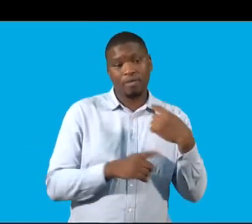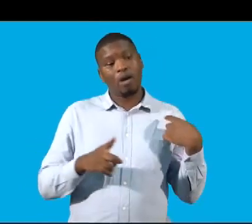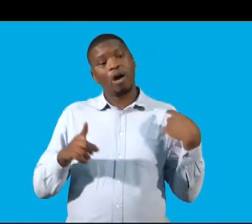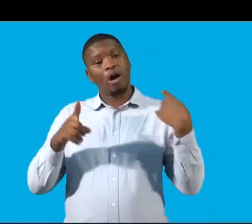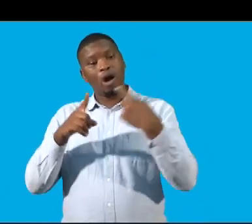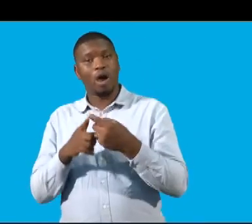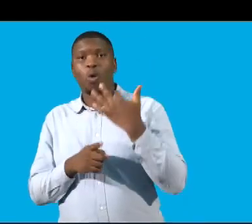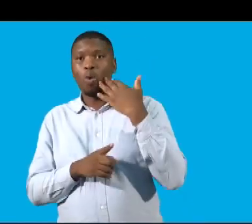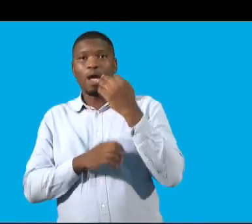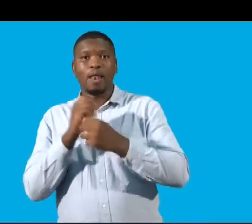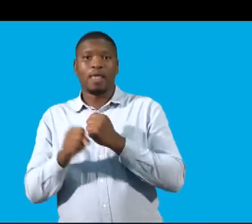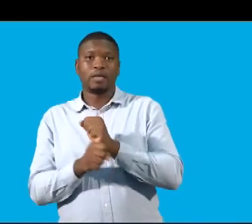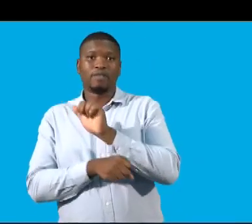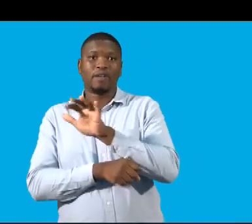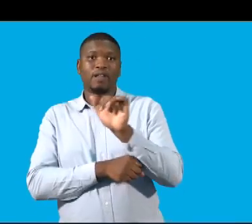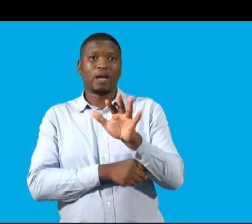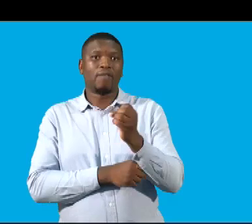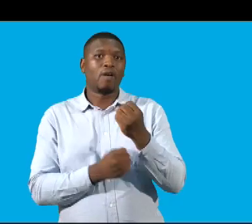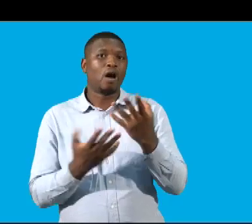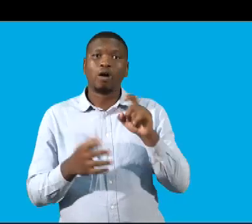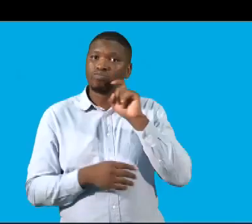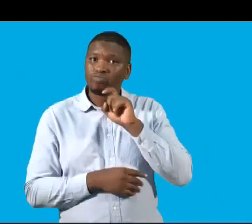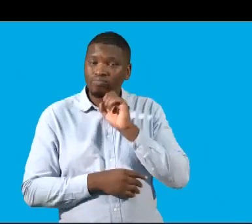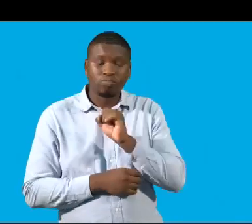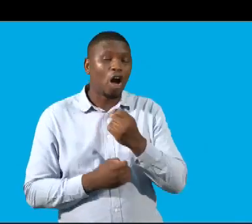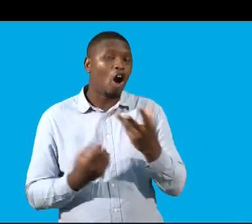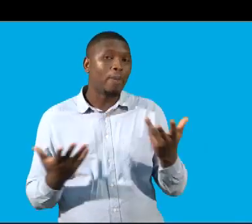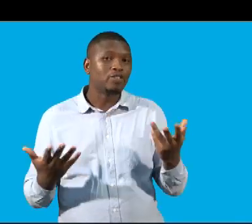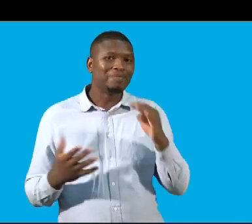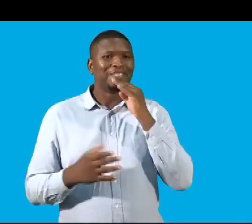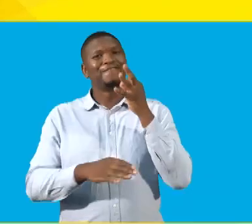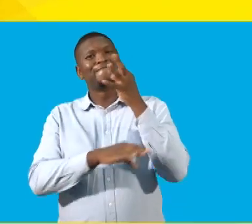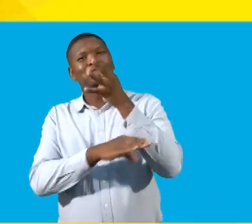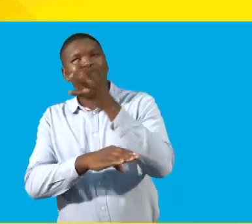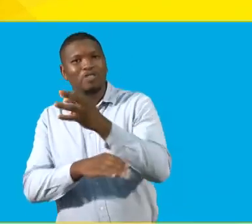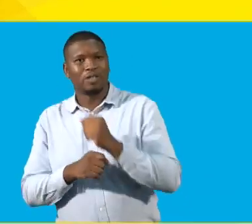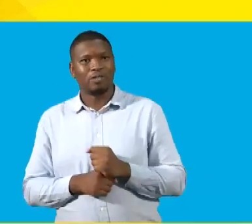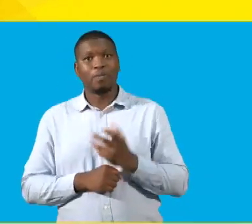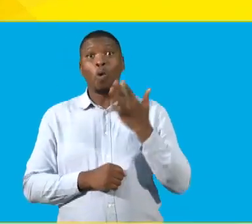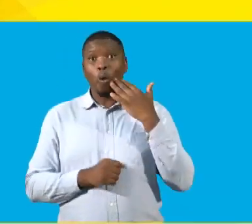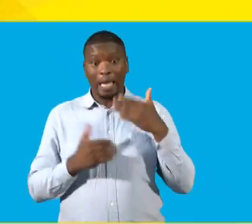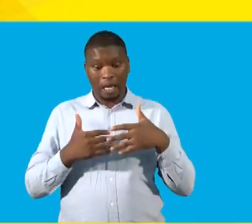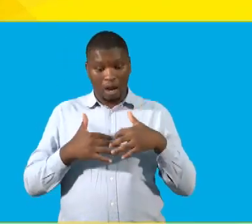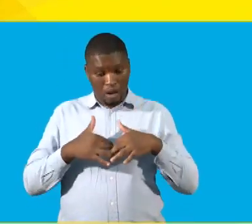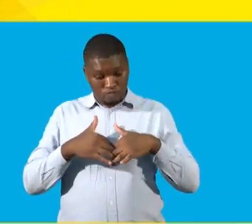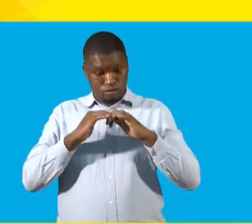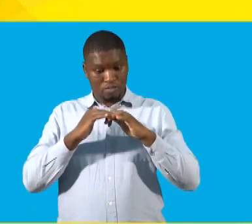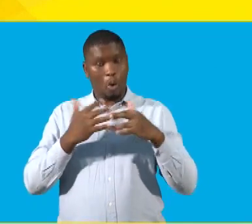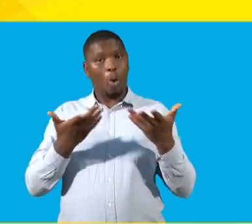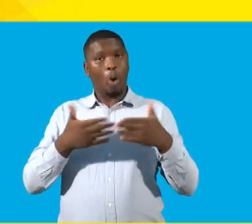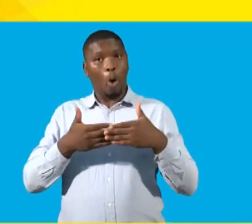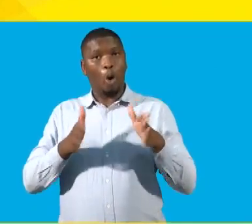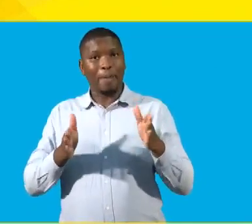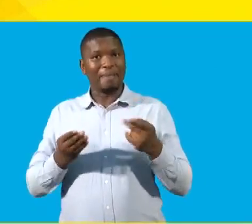is he going to have when he is 55? That is a future value. When he opened the account, he did not have